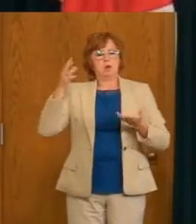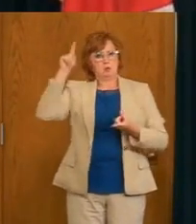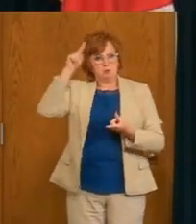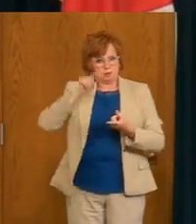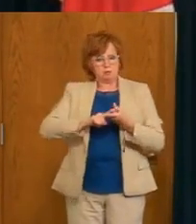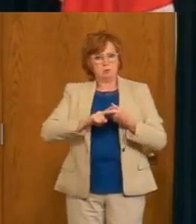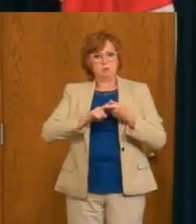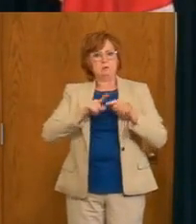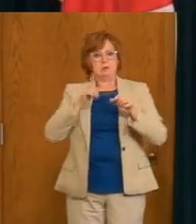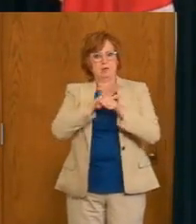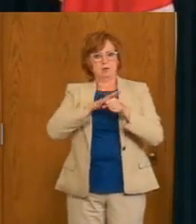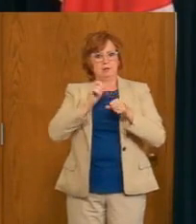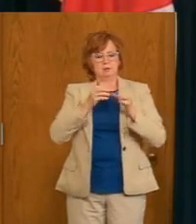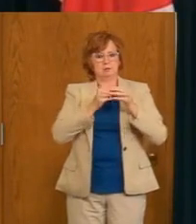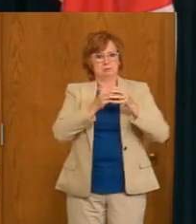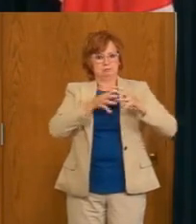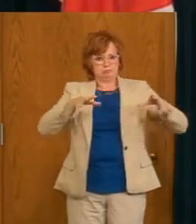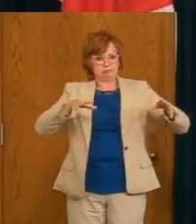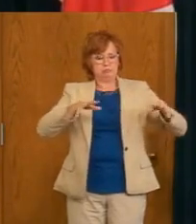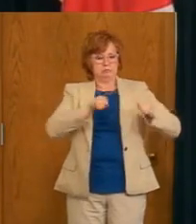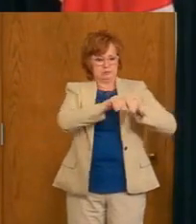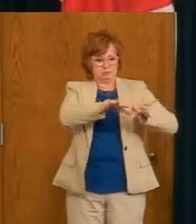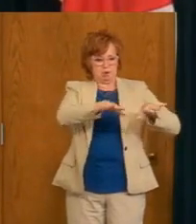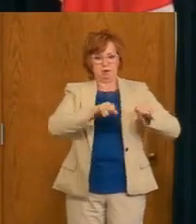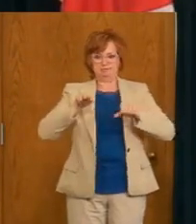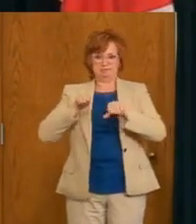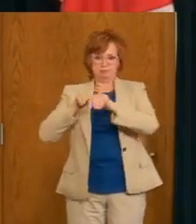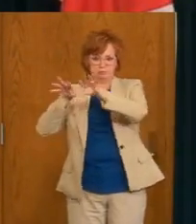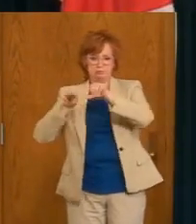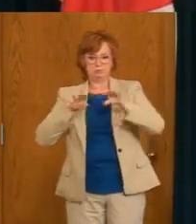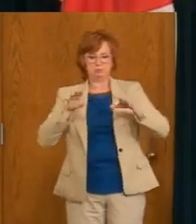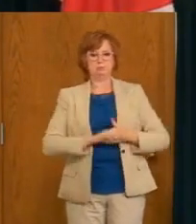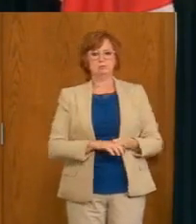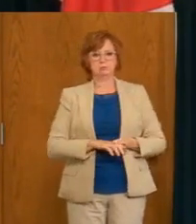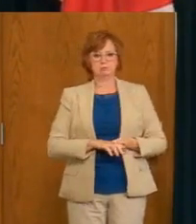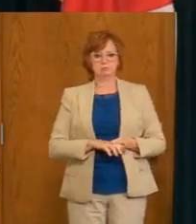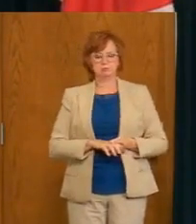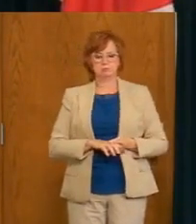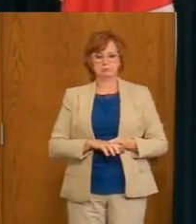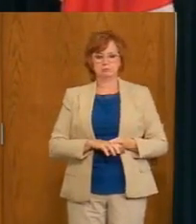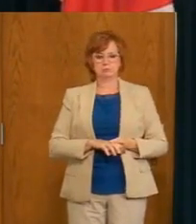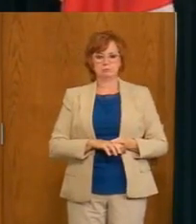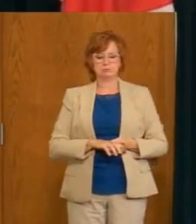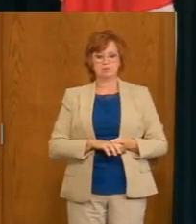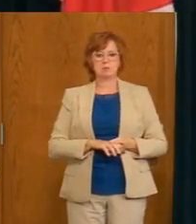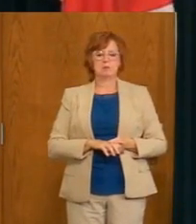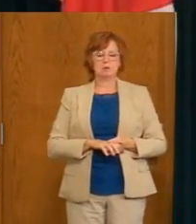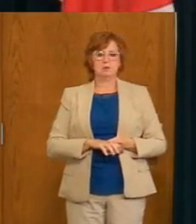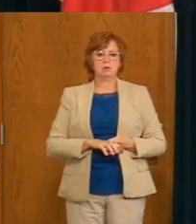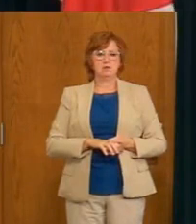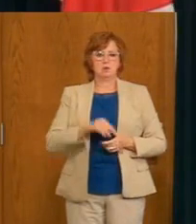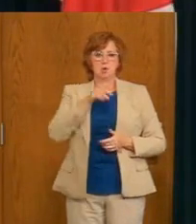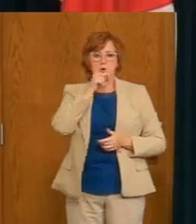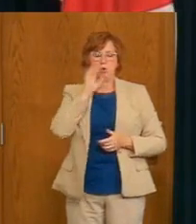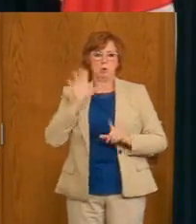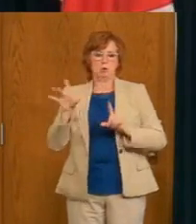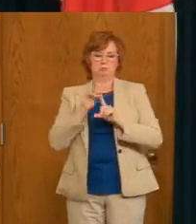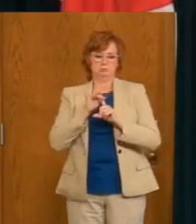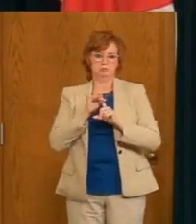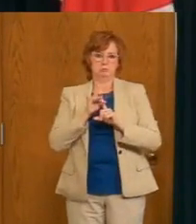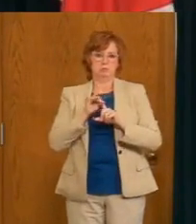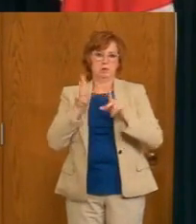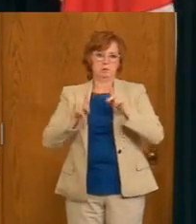going to help. It's going to help people who may be going back to school or university. Is going to help people who may be traveling or who may be